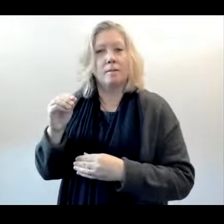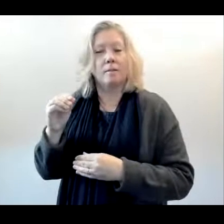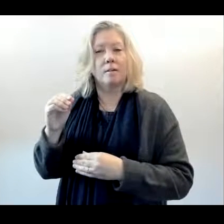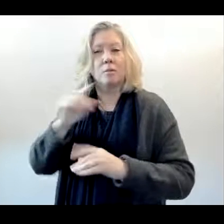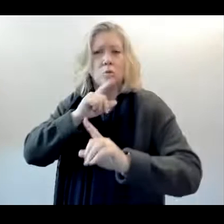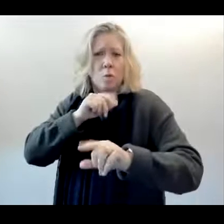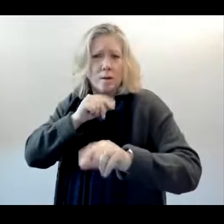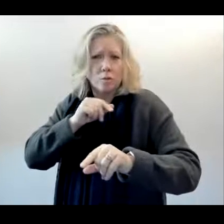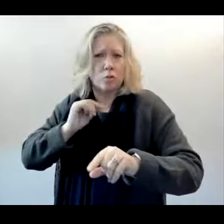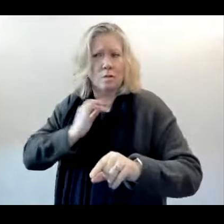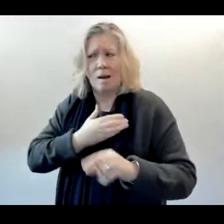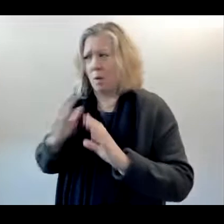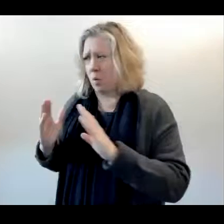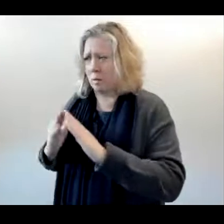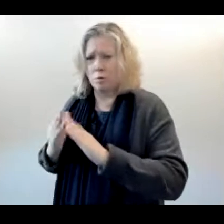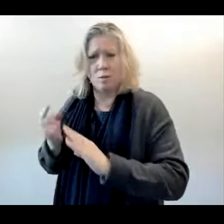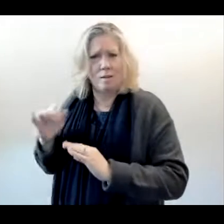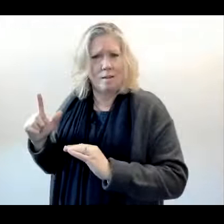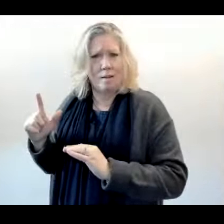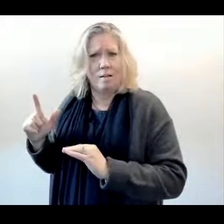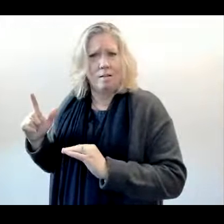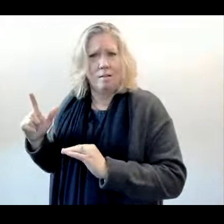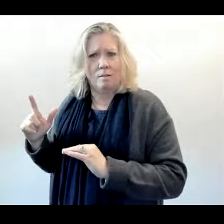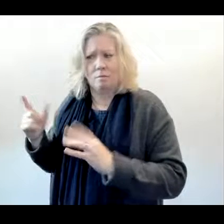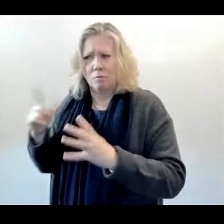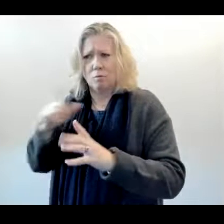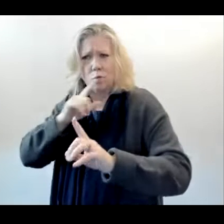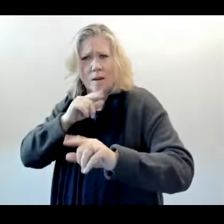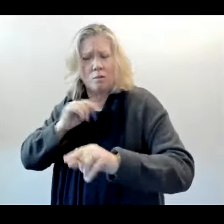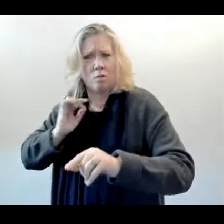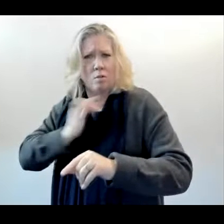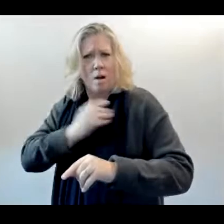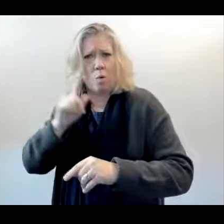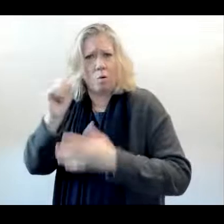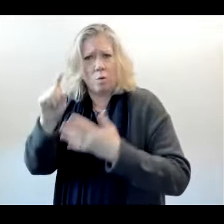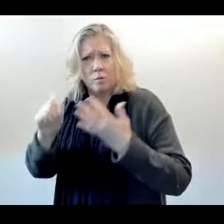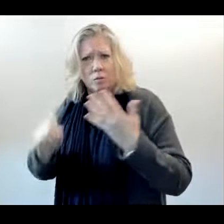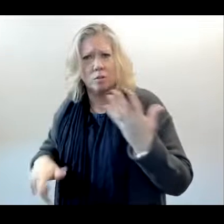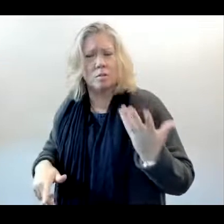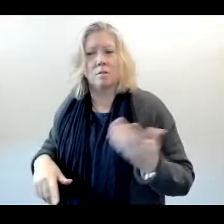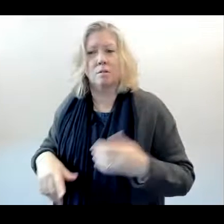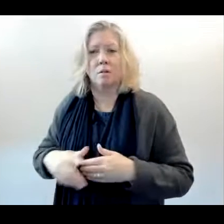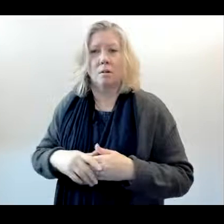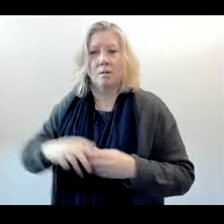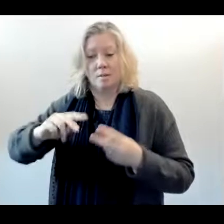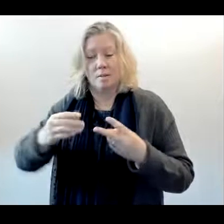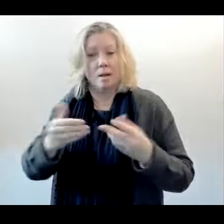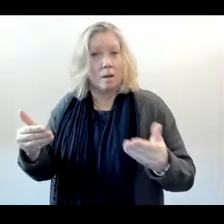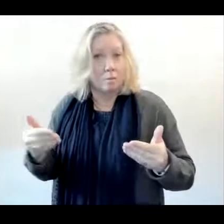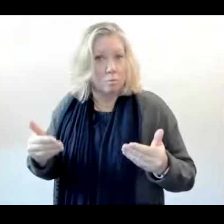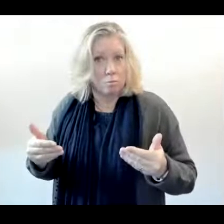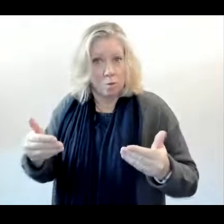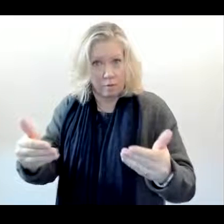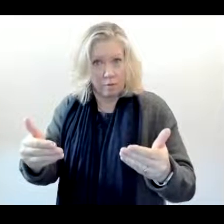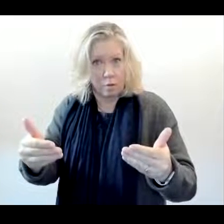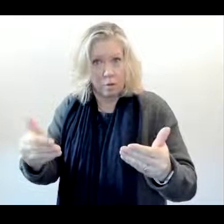to enter into a formal MOU to partner with community partners. And secondly, moving forward,